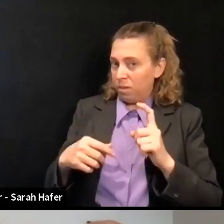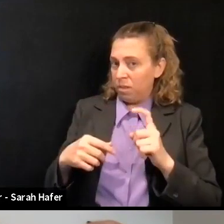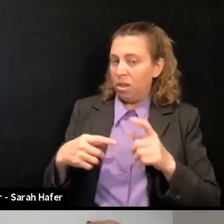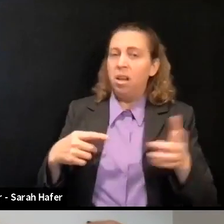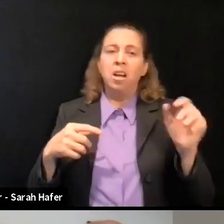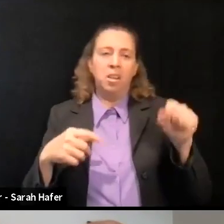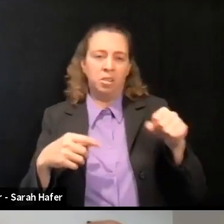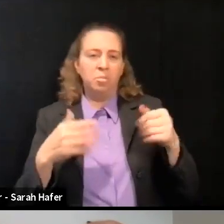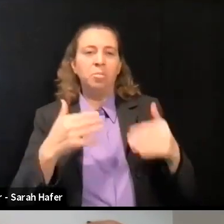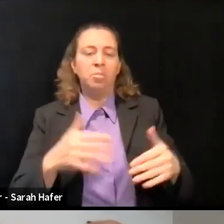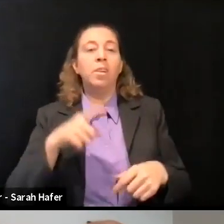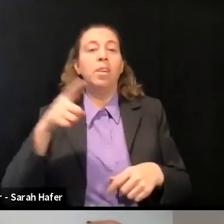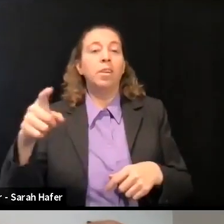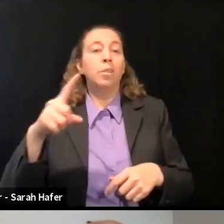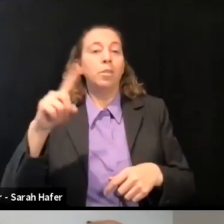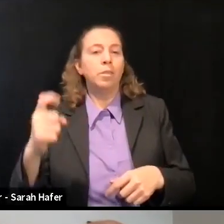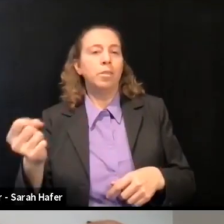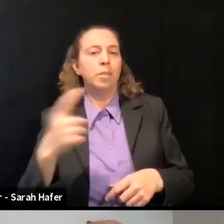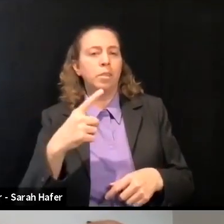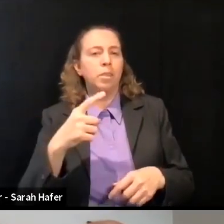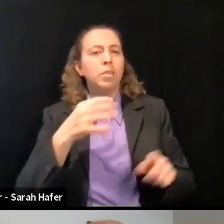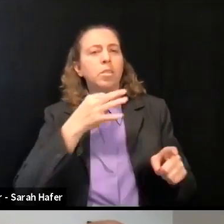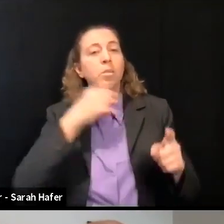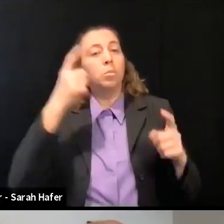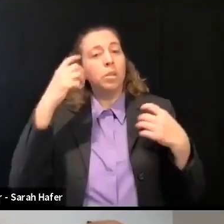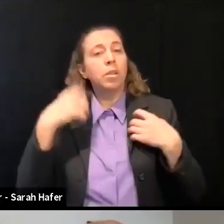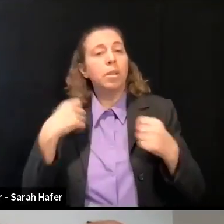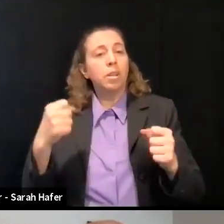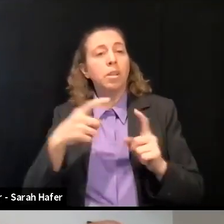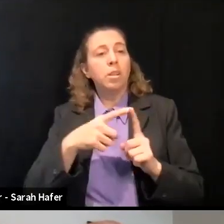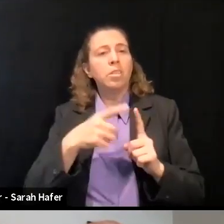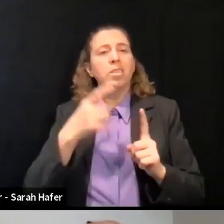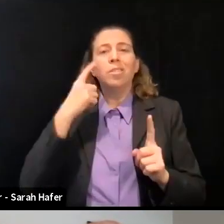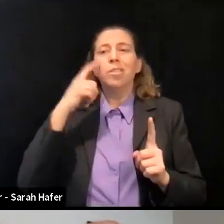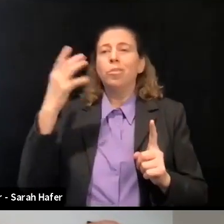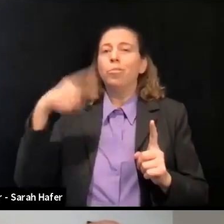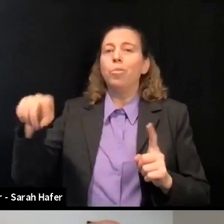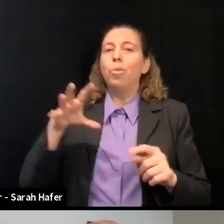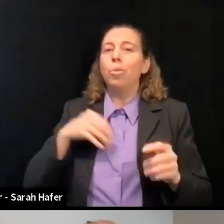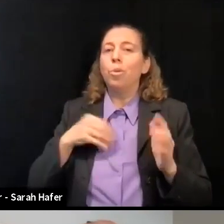of owners and workers who are dealing with struggling businesses.